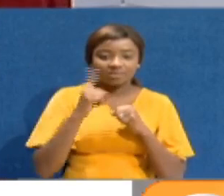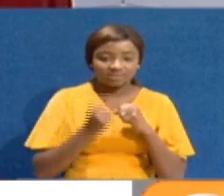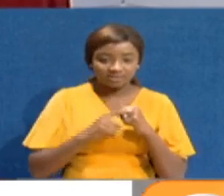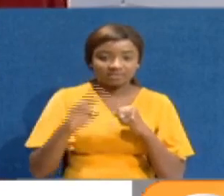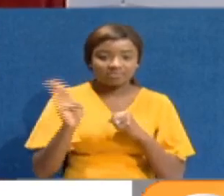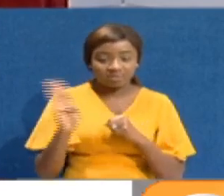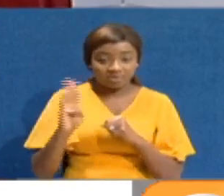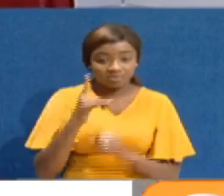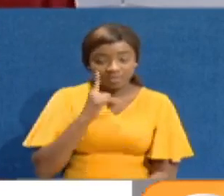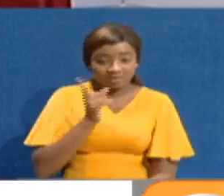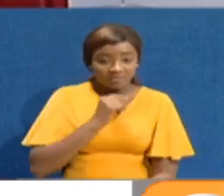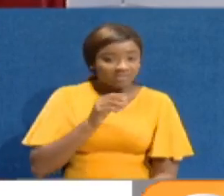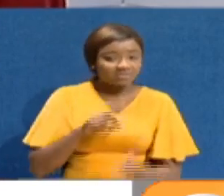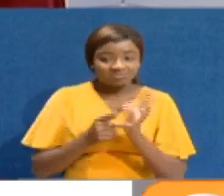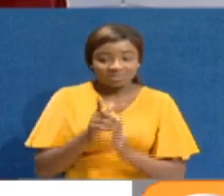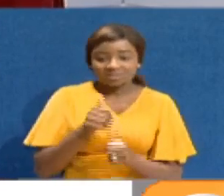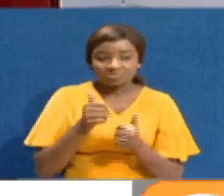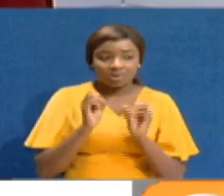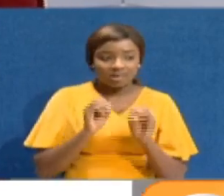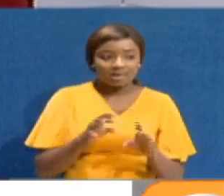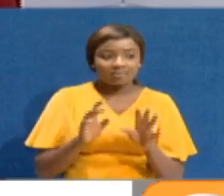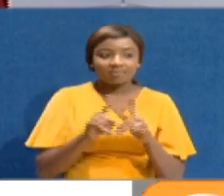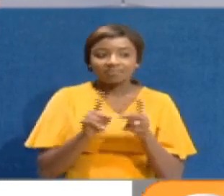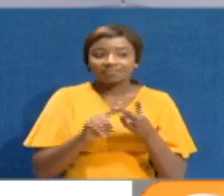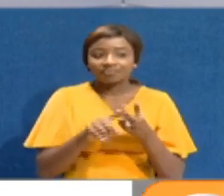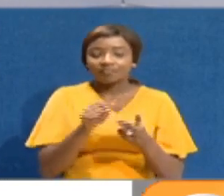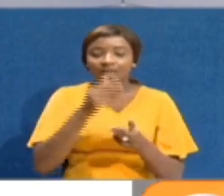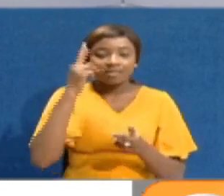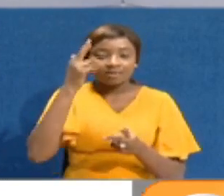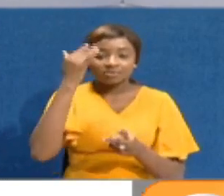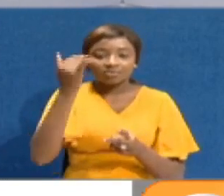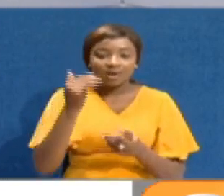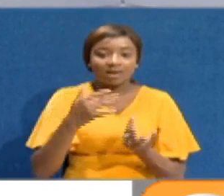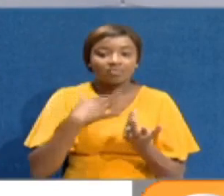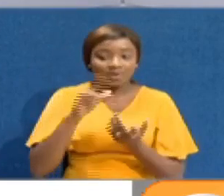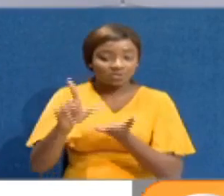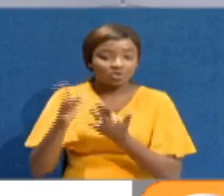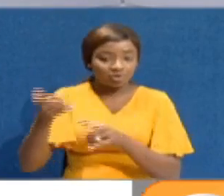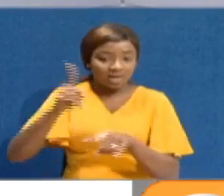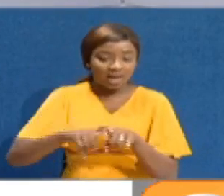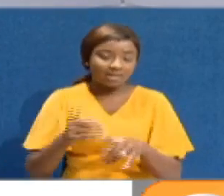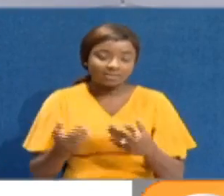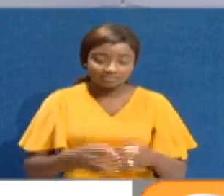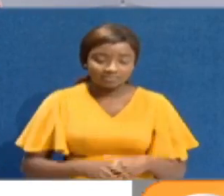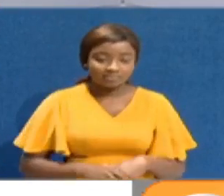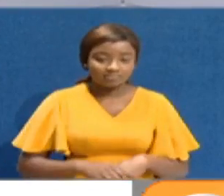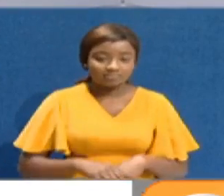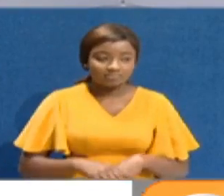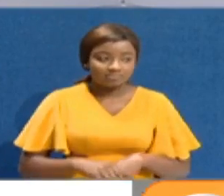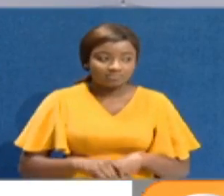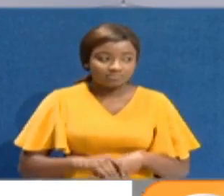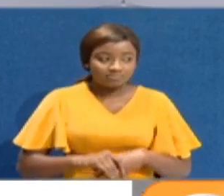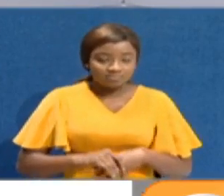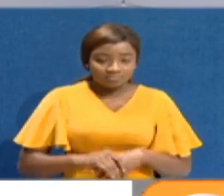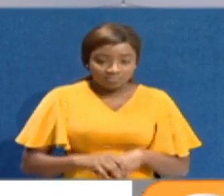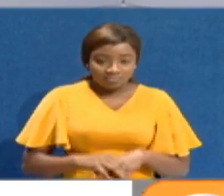shillings. So as you can see, not doing too well. Another reason that perhaps we would be turning to the IMF, our traditional sources of assistance, perhaps